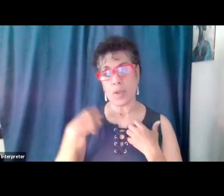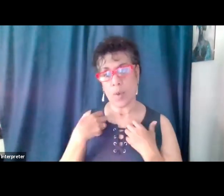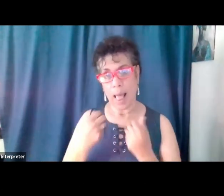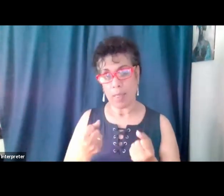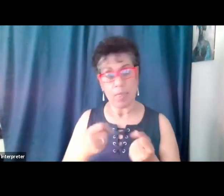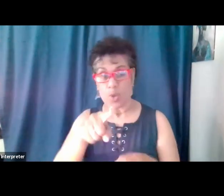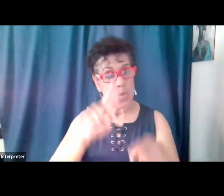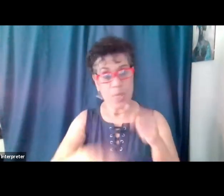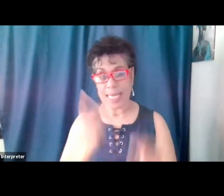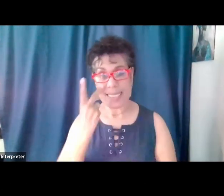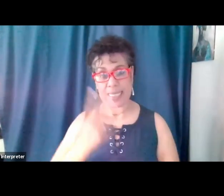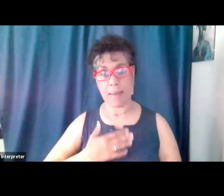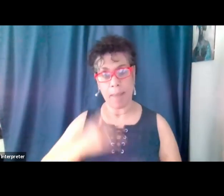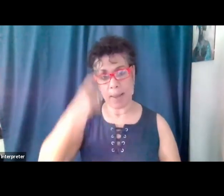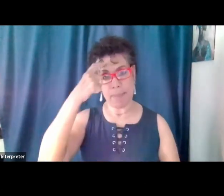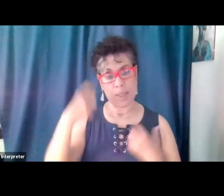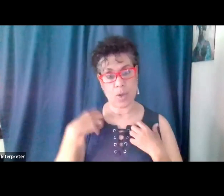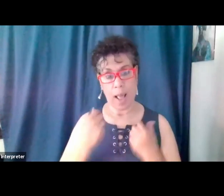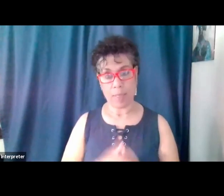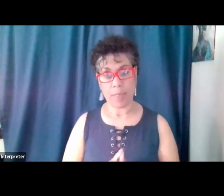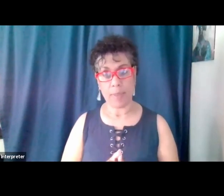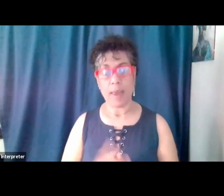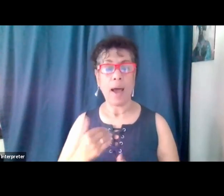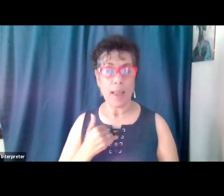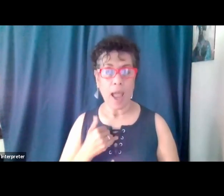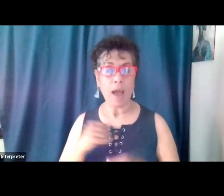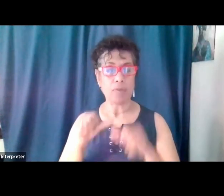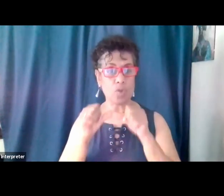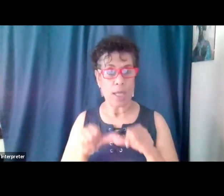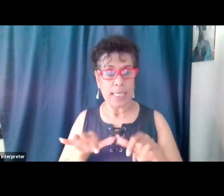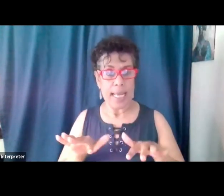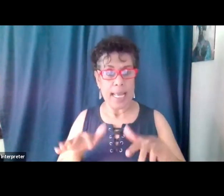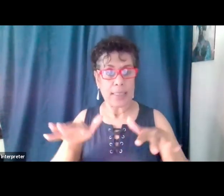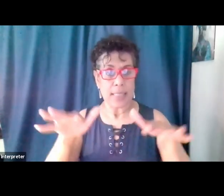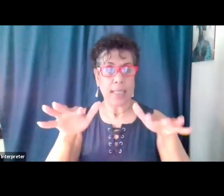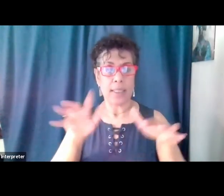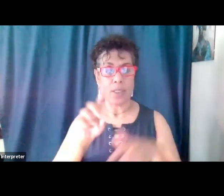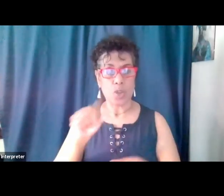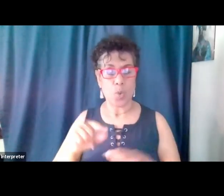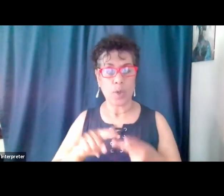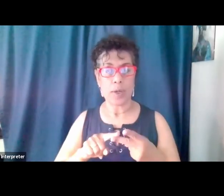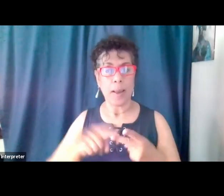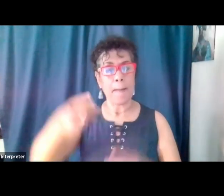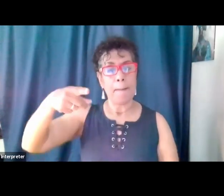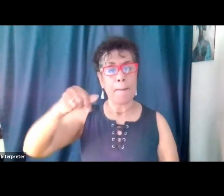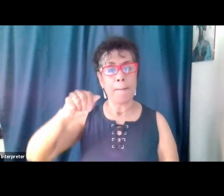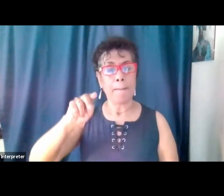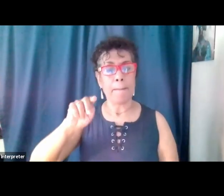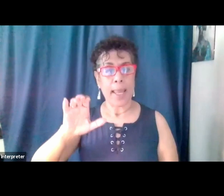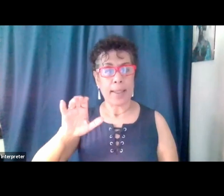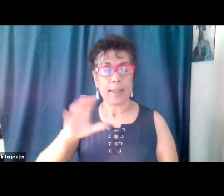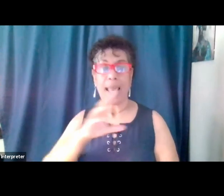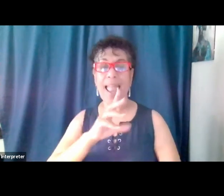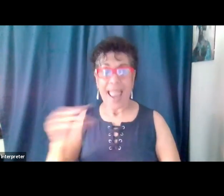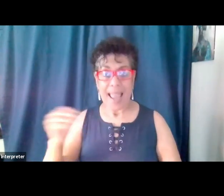invisible. I have a diagnosis of chronic anxiety disorder and panic attacks, as well as